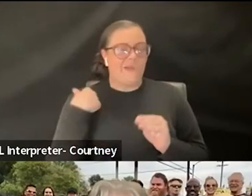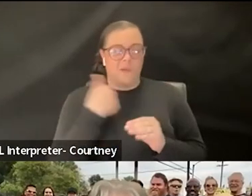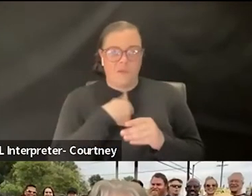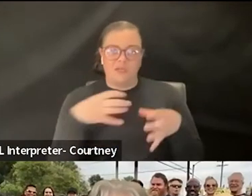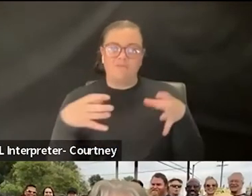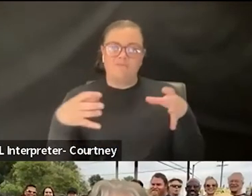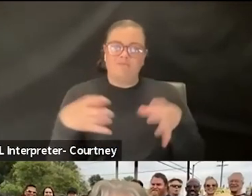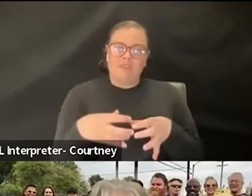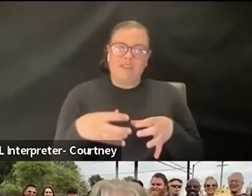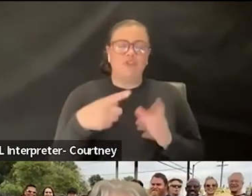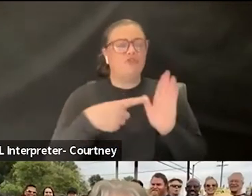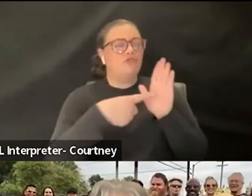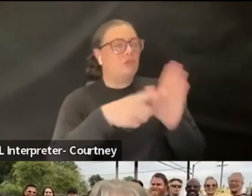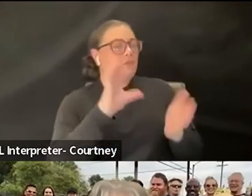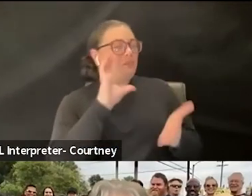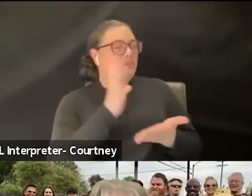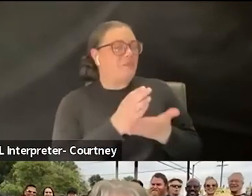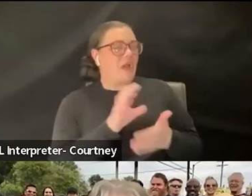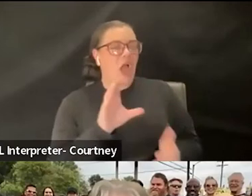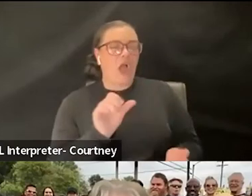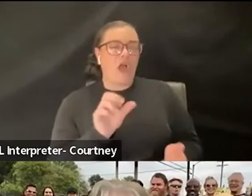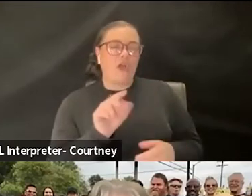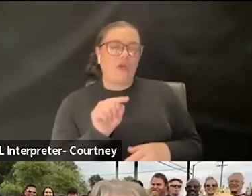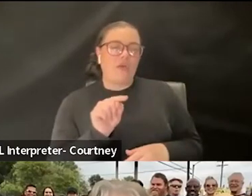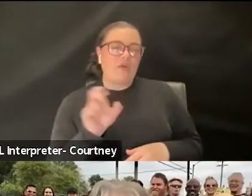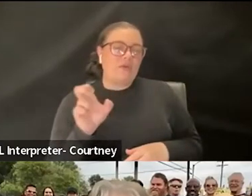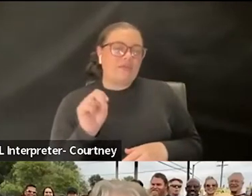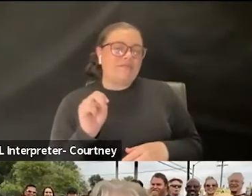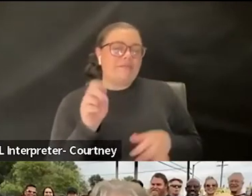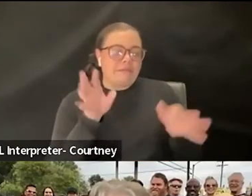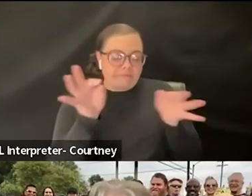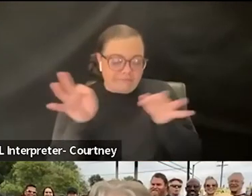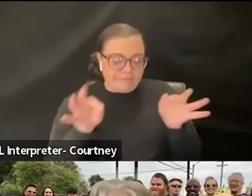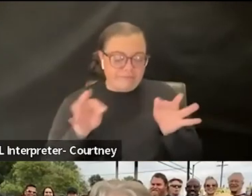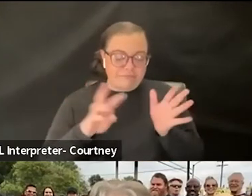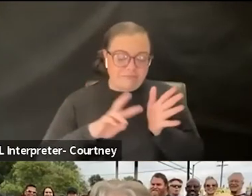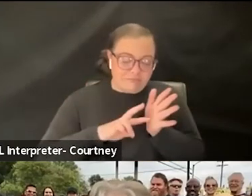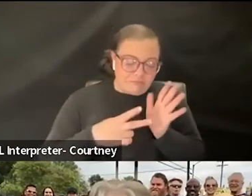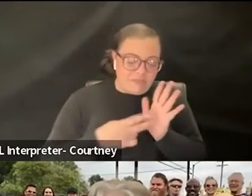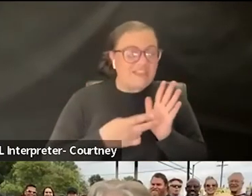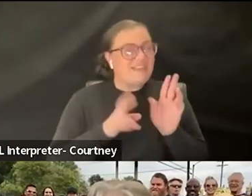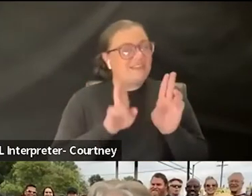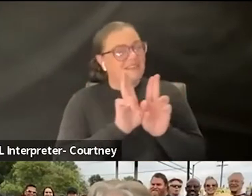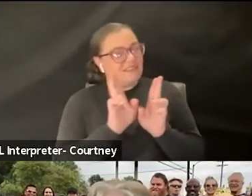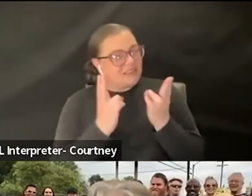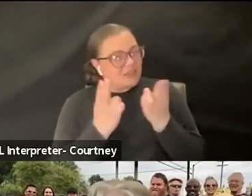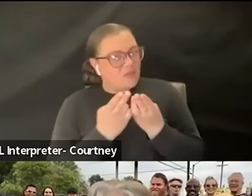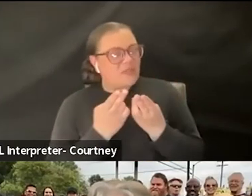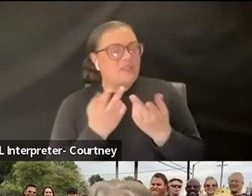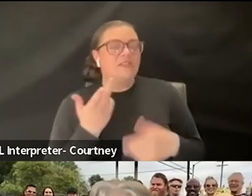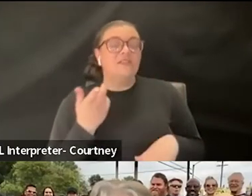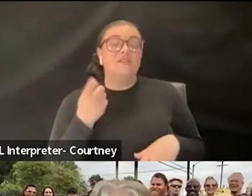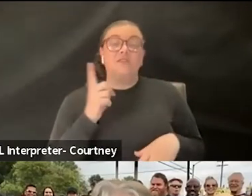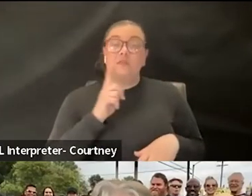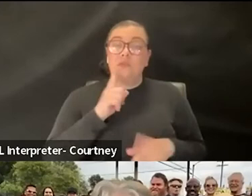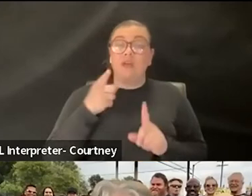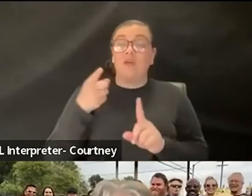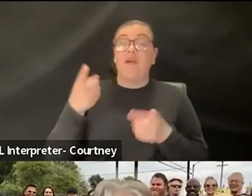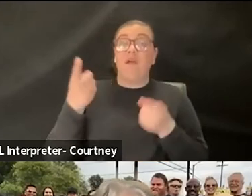to describe this cartoon to you guys. It's the when you are not in a union, you're like a little